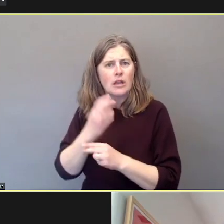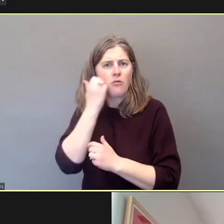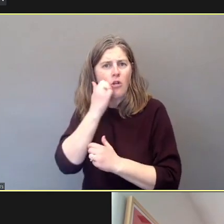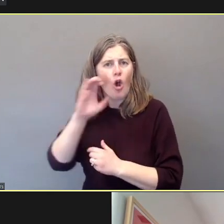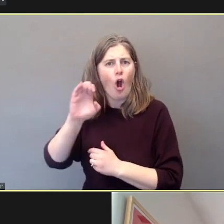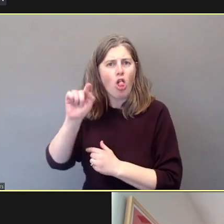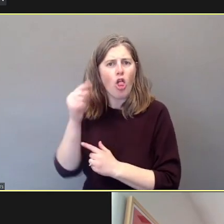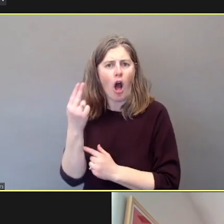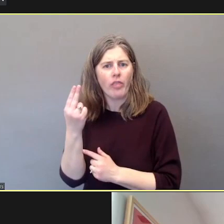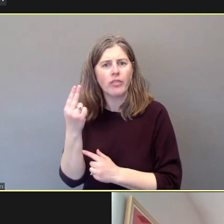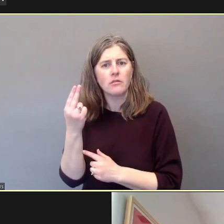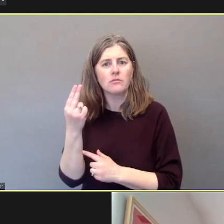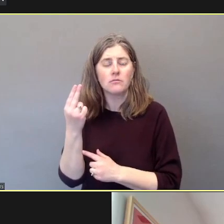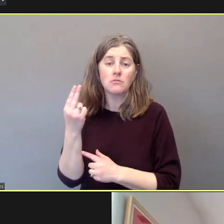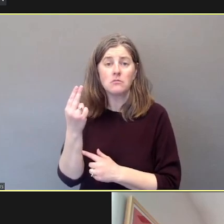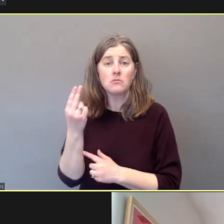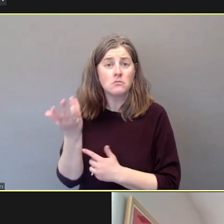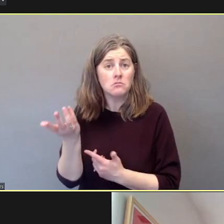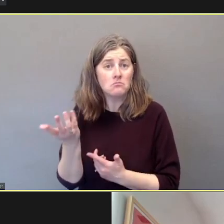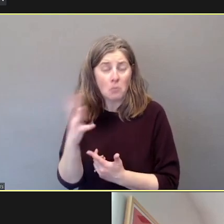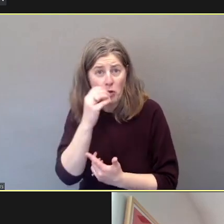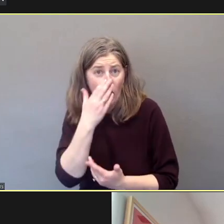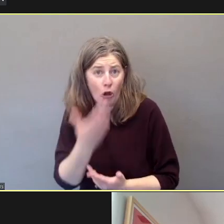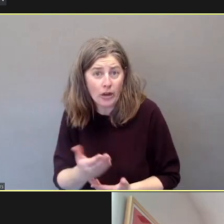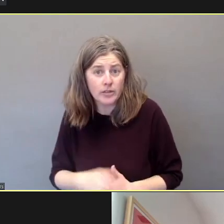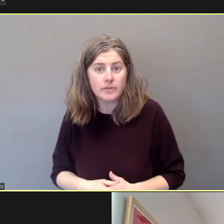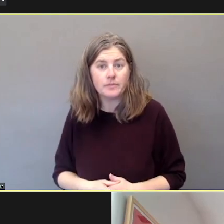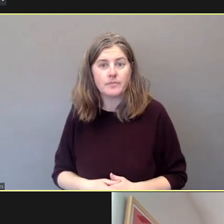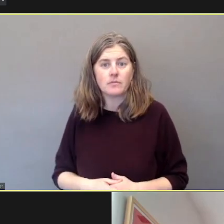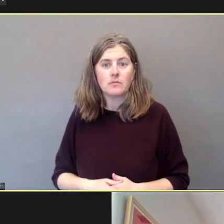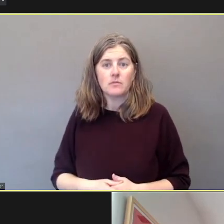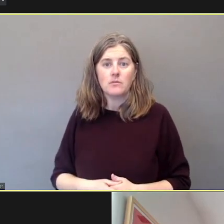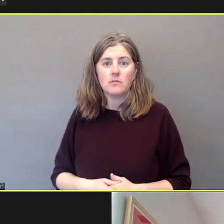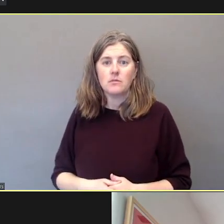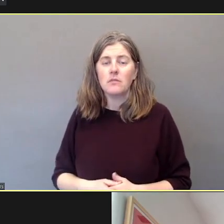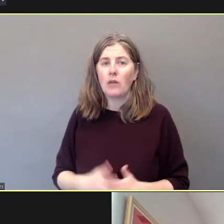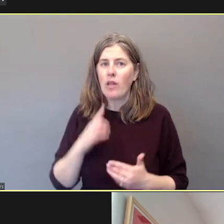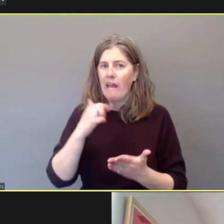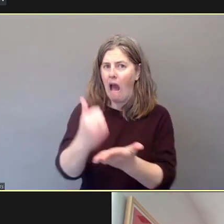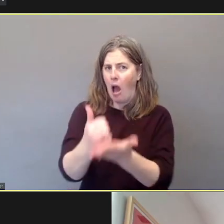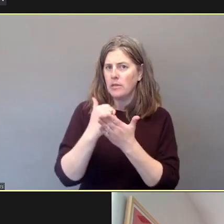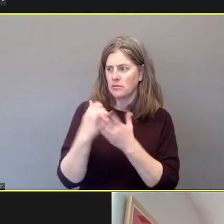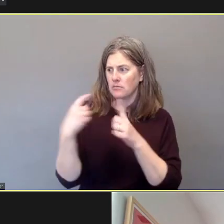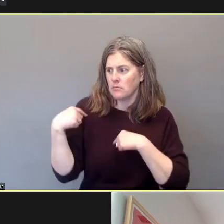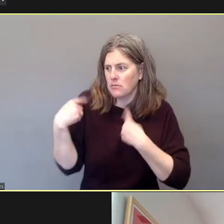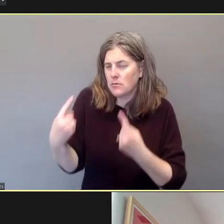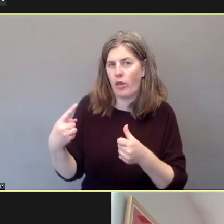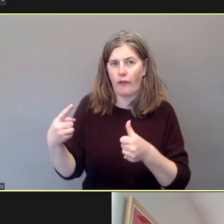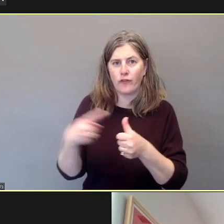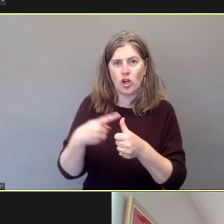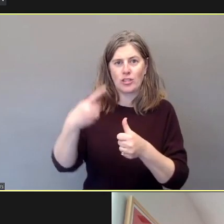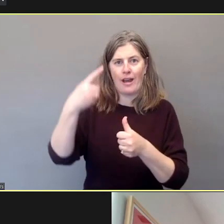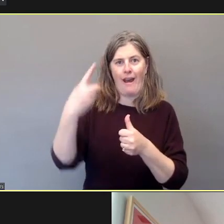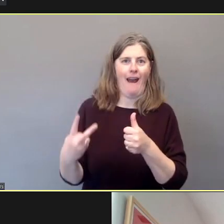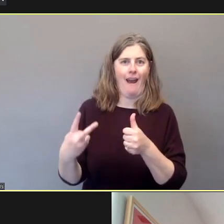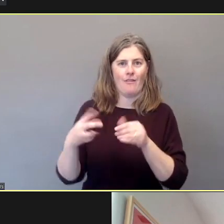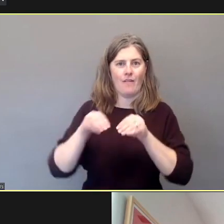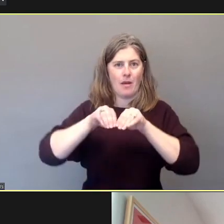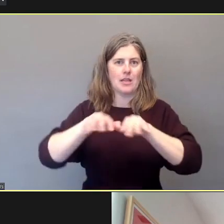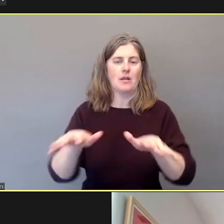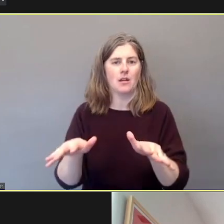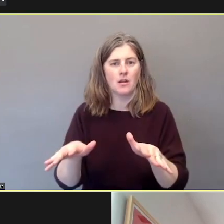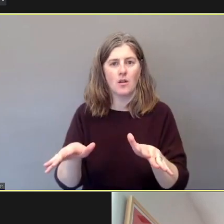is pretty good and got us pretty far in the first half of the pandemic. I think we all